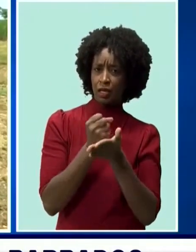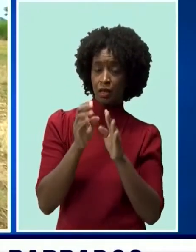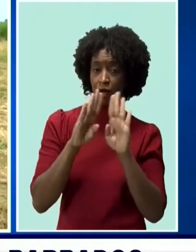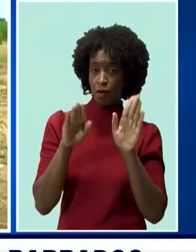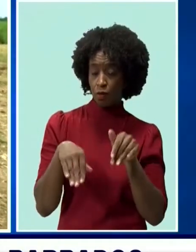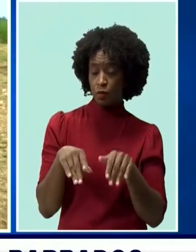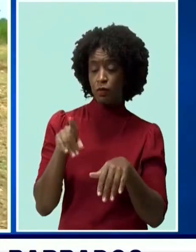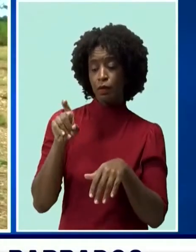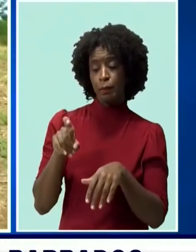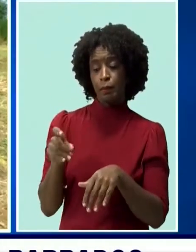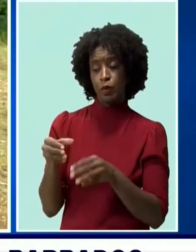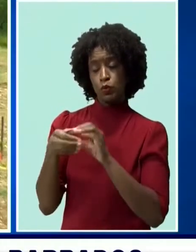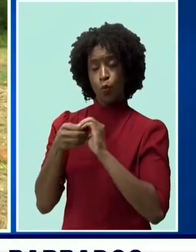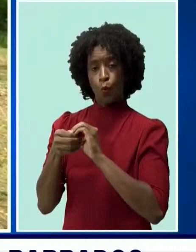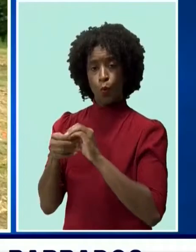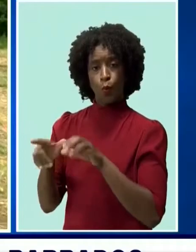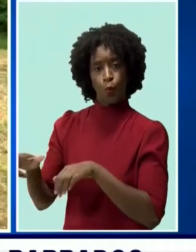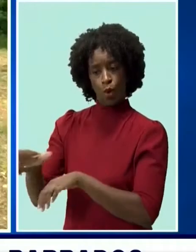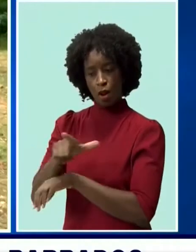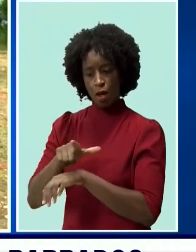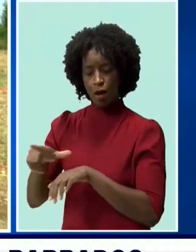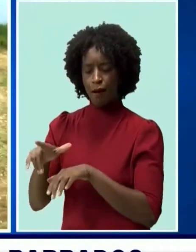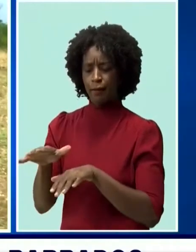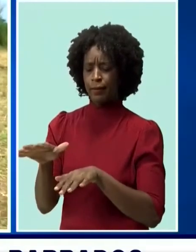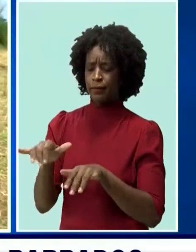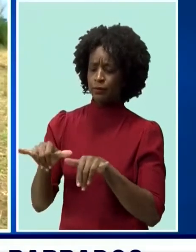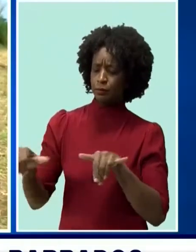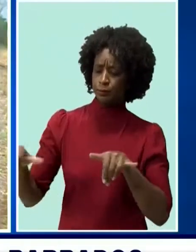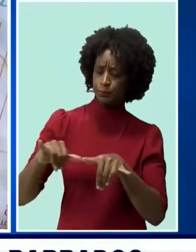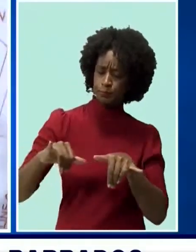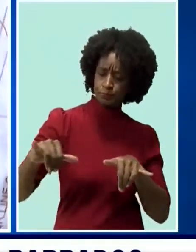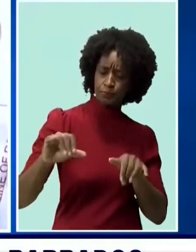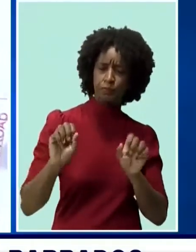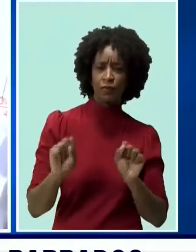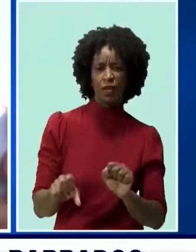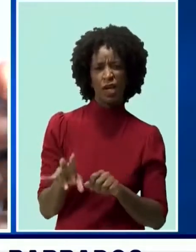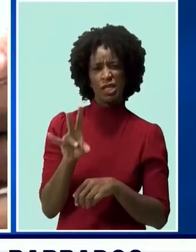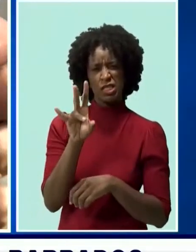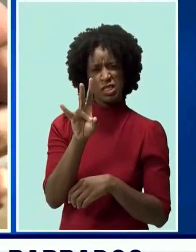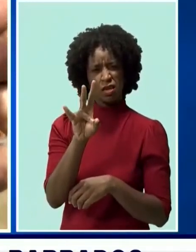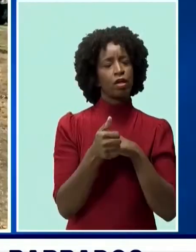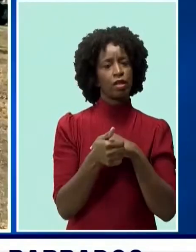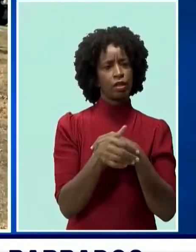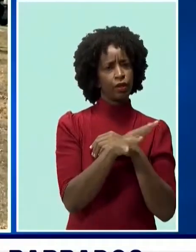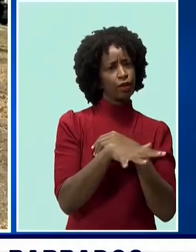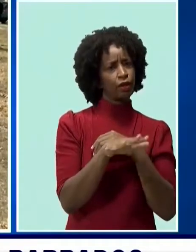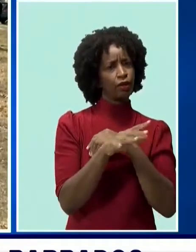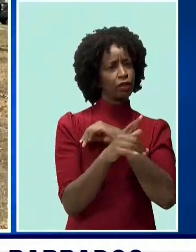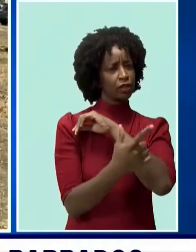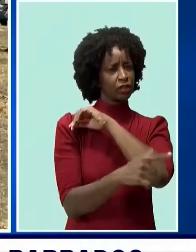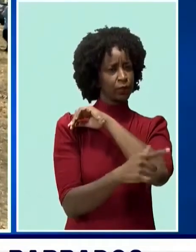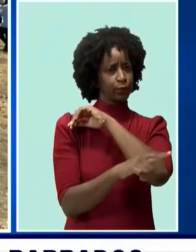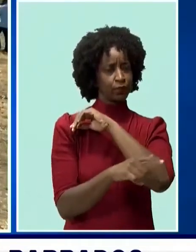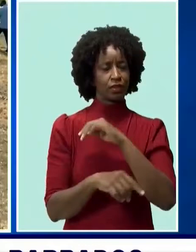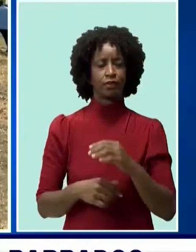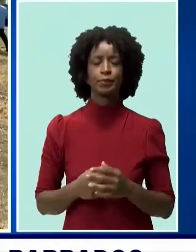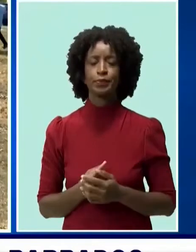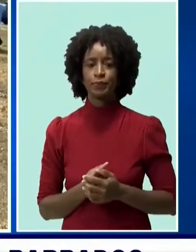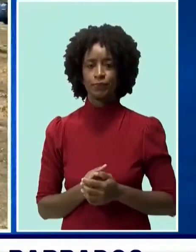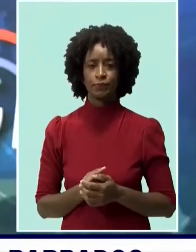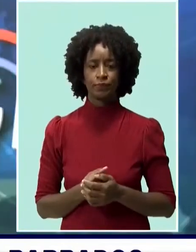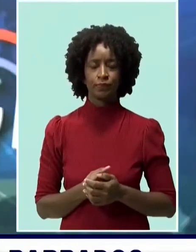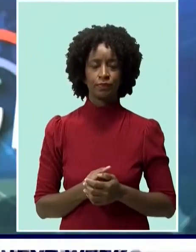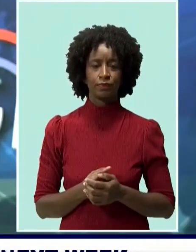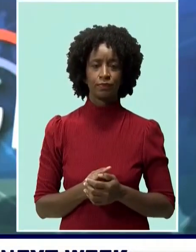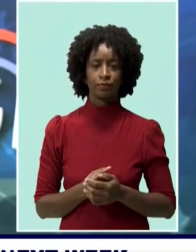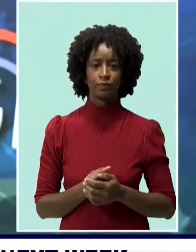accommodate at least a 700 square foot house. About 40 people have so far met the criteria. Sharika Griffith, CBC